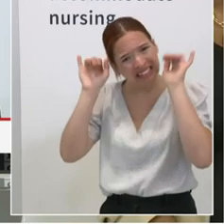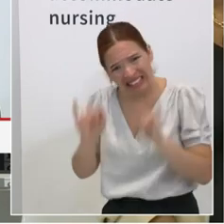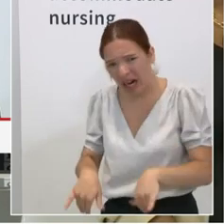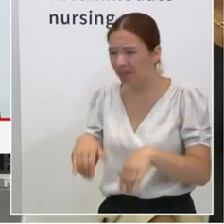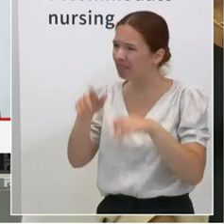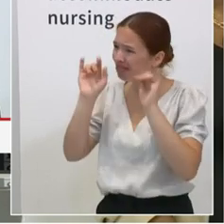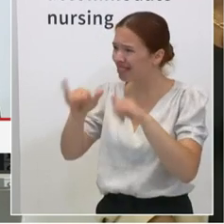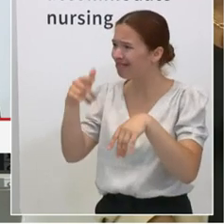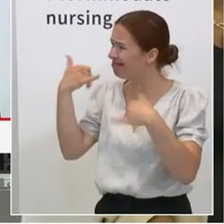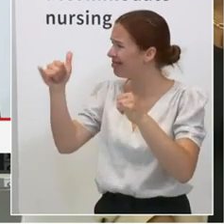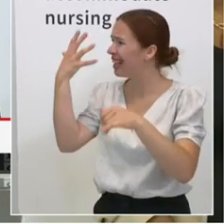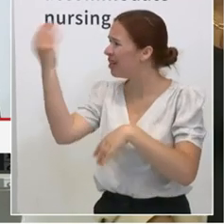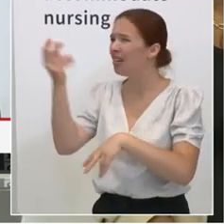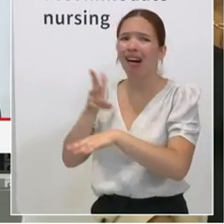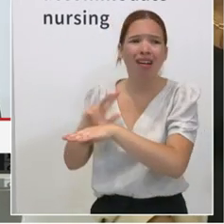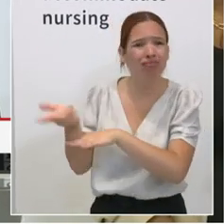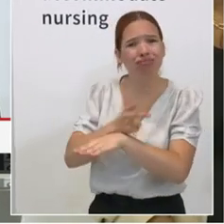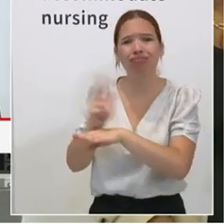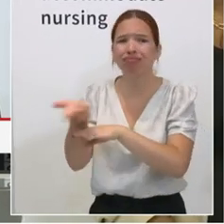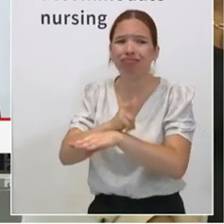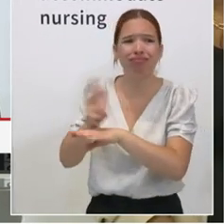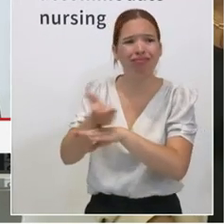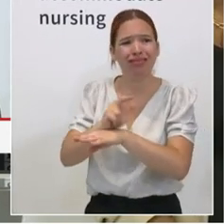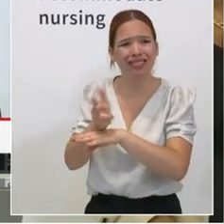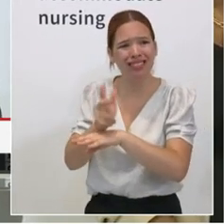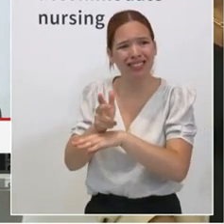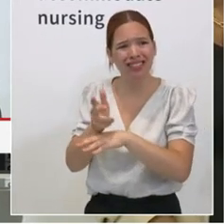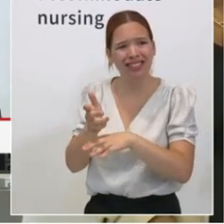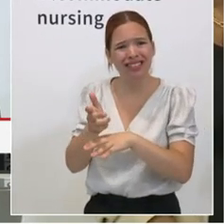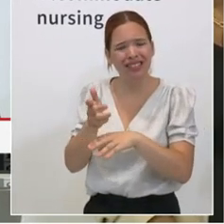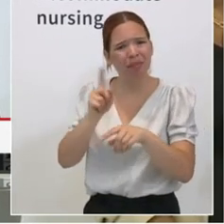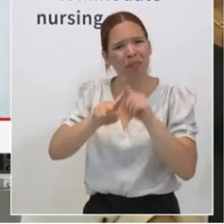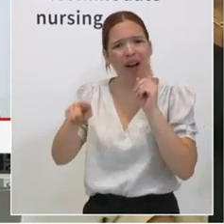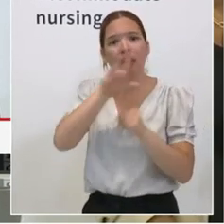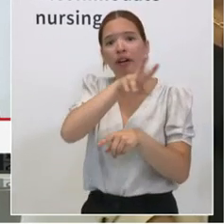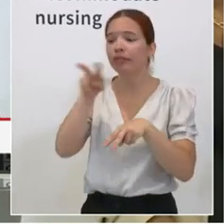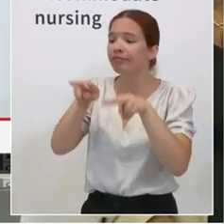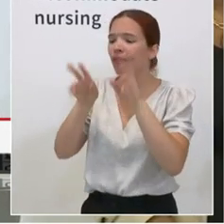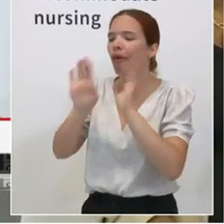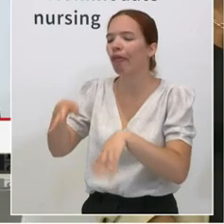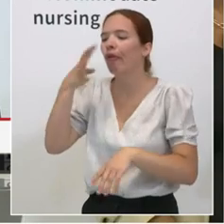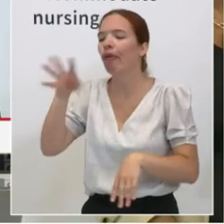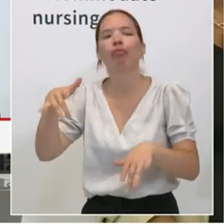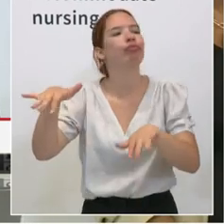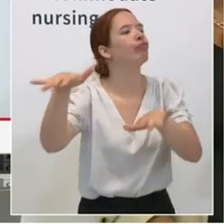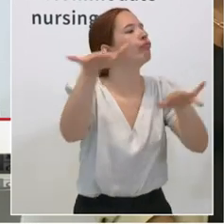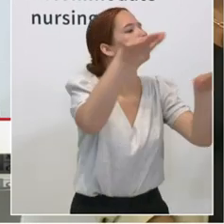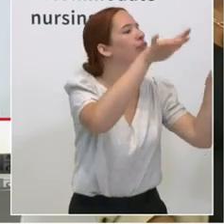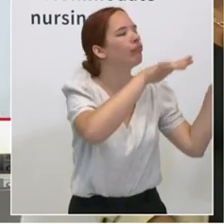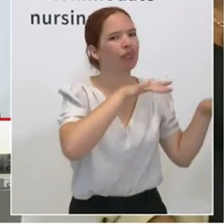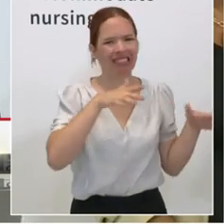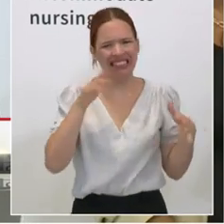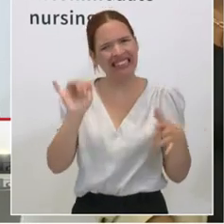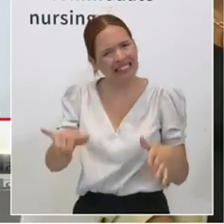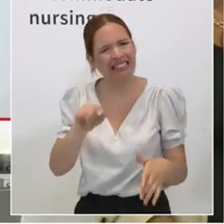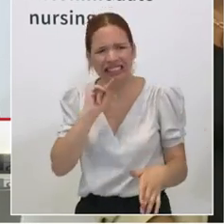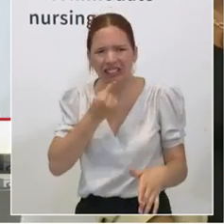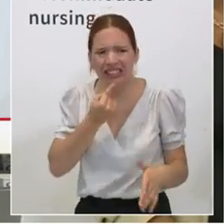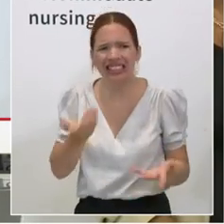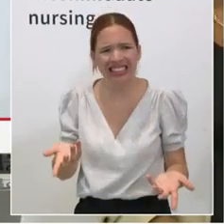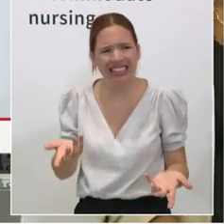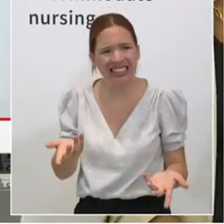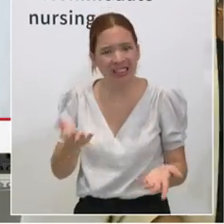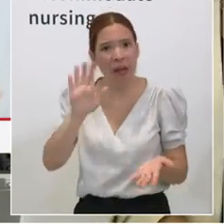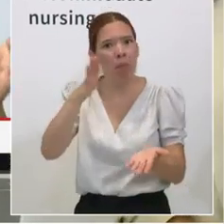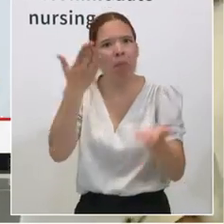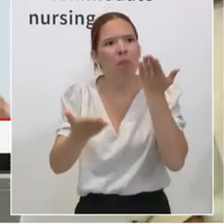unsupervised. So if she had had her license suspended, she may not have been out on that road. And so I'm just wondering. Mark,